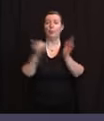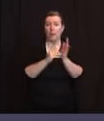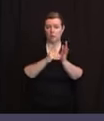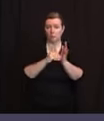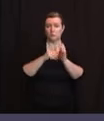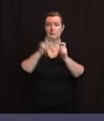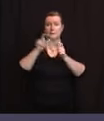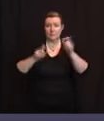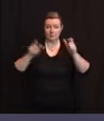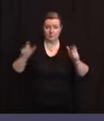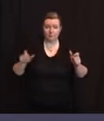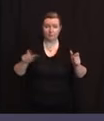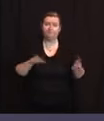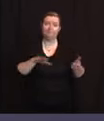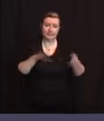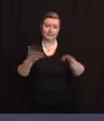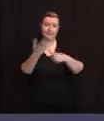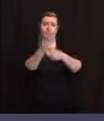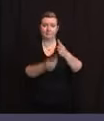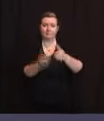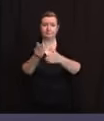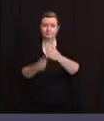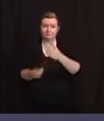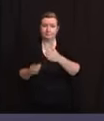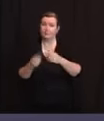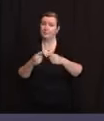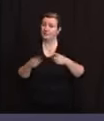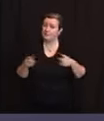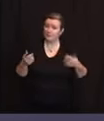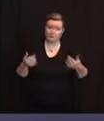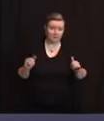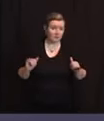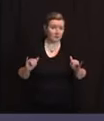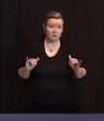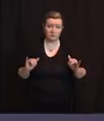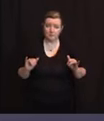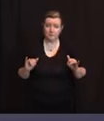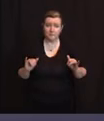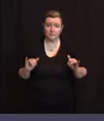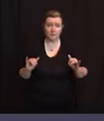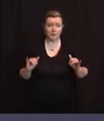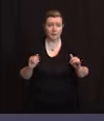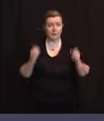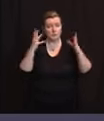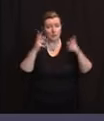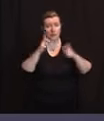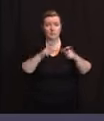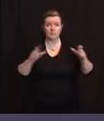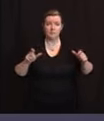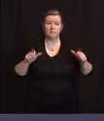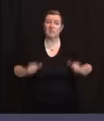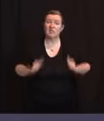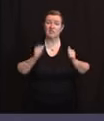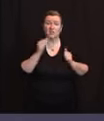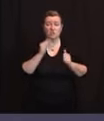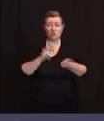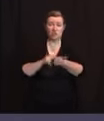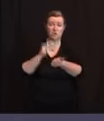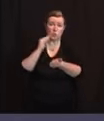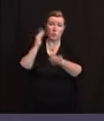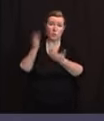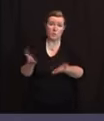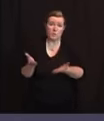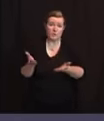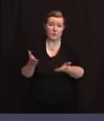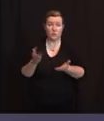several 100,000 people associated with long-term care facilities who we are working